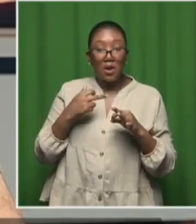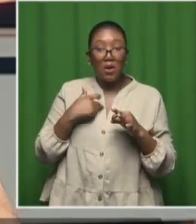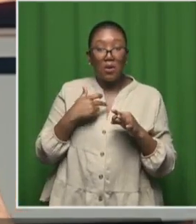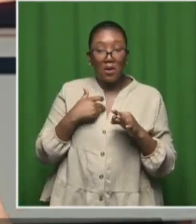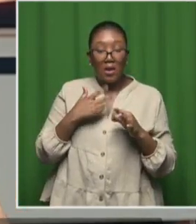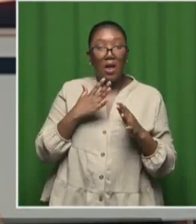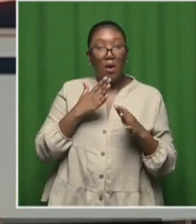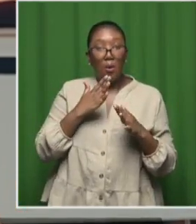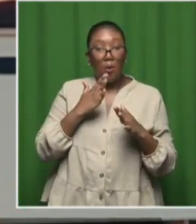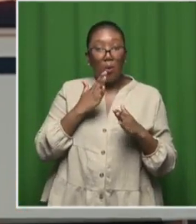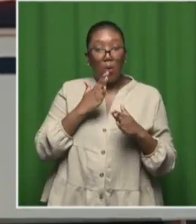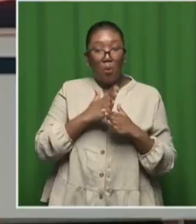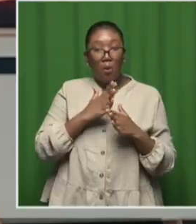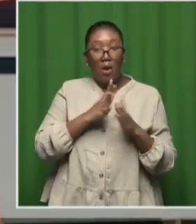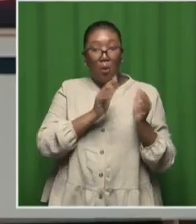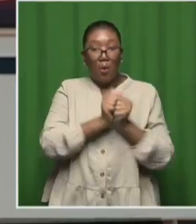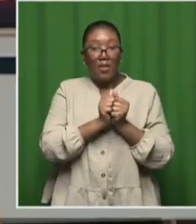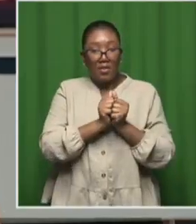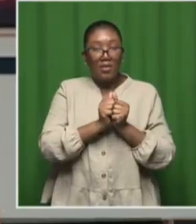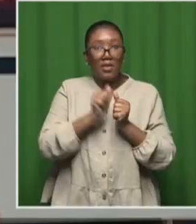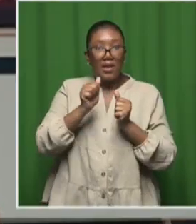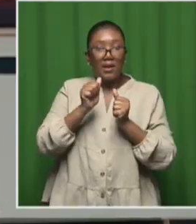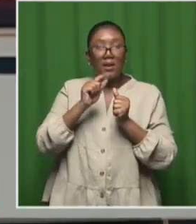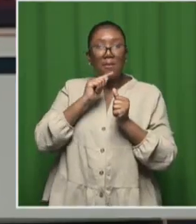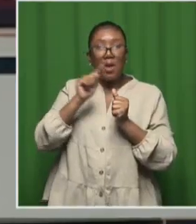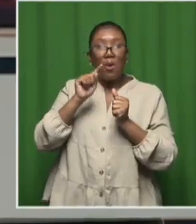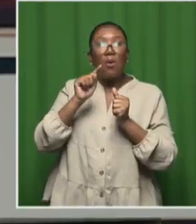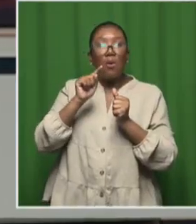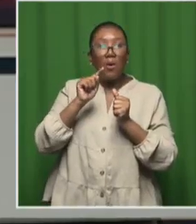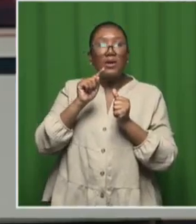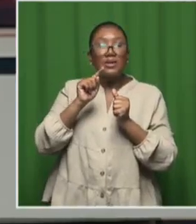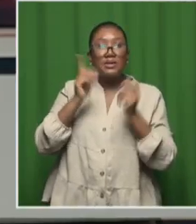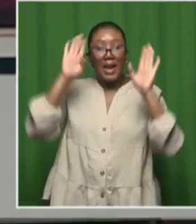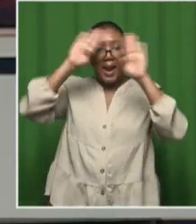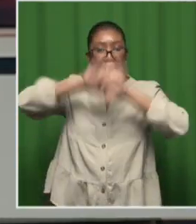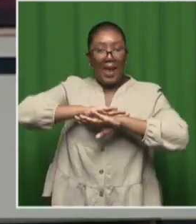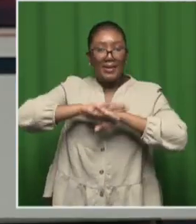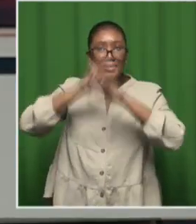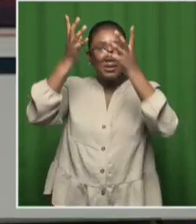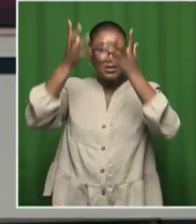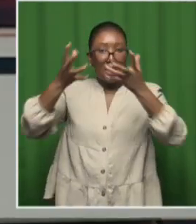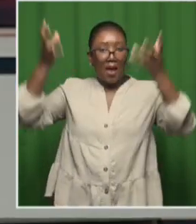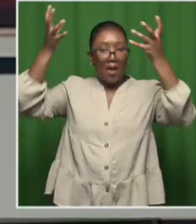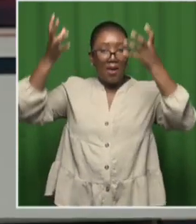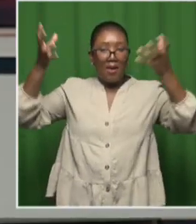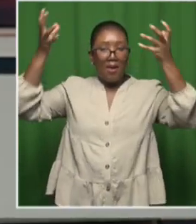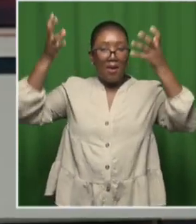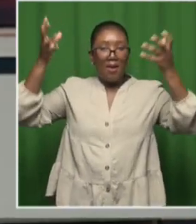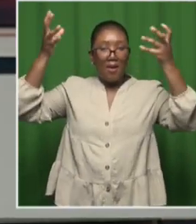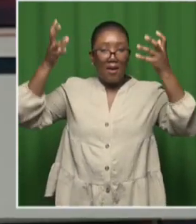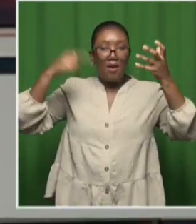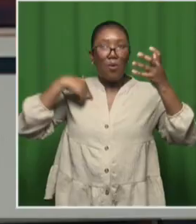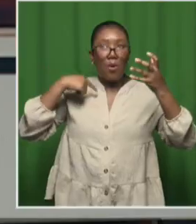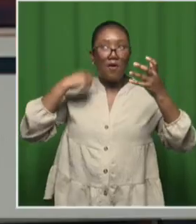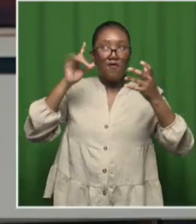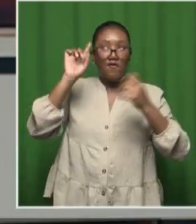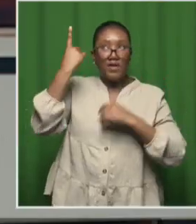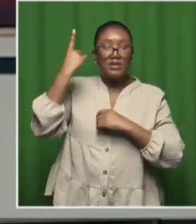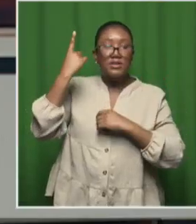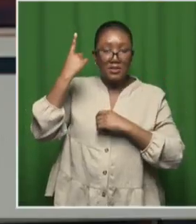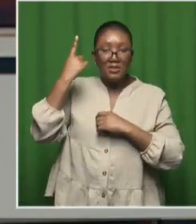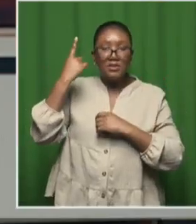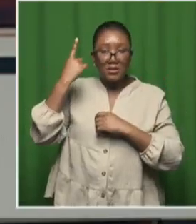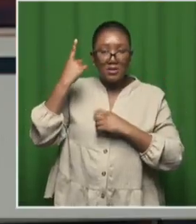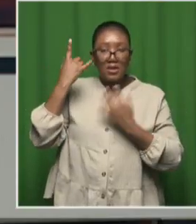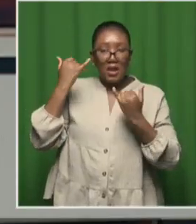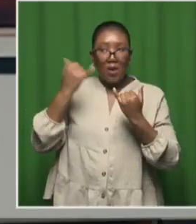our visible night sky. So I went from the starting point to depict